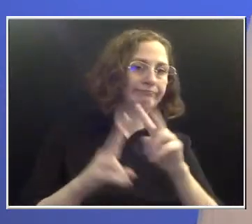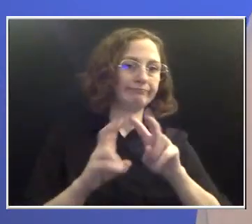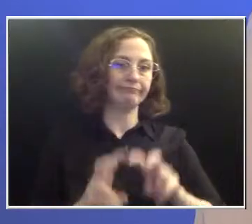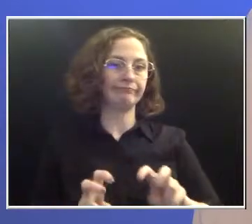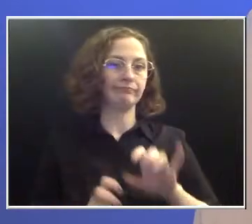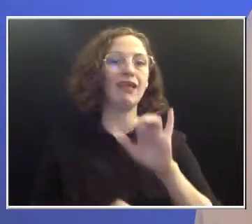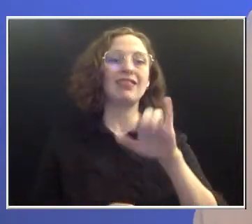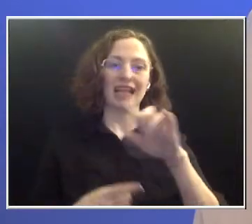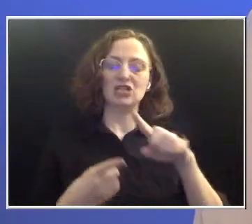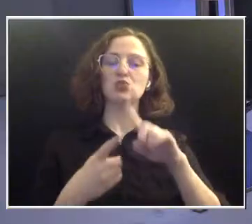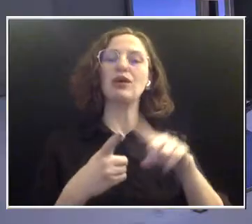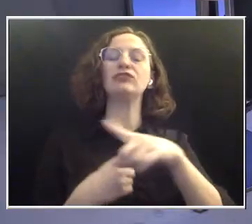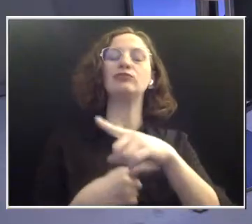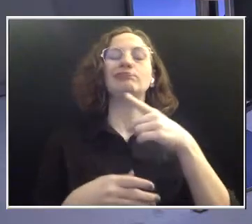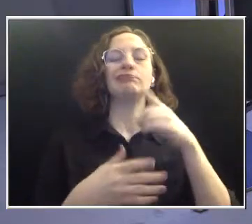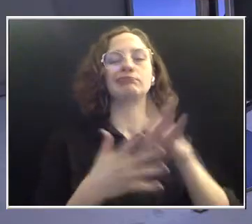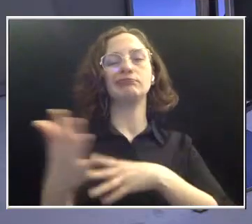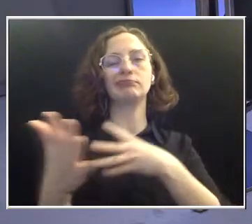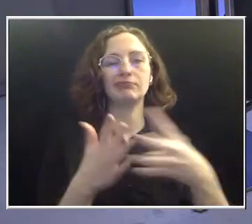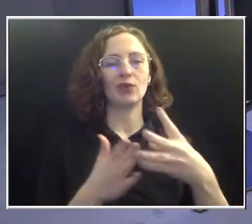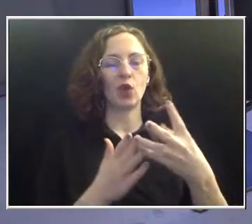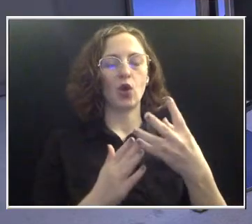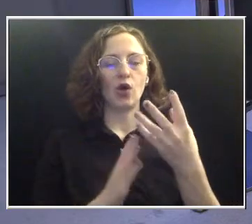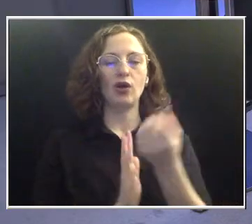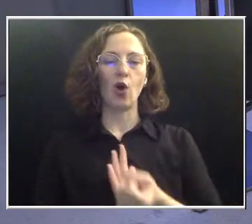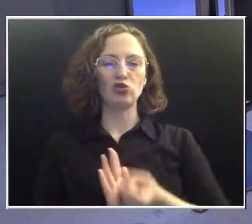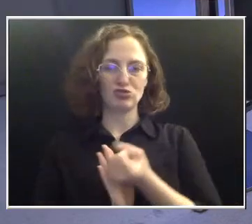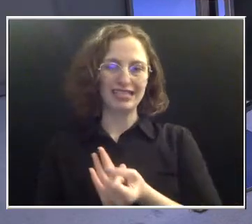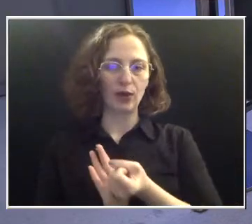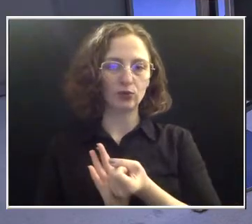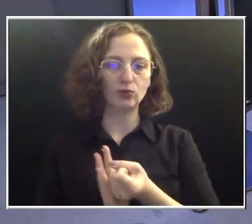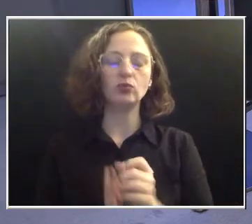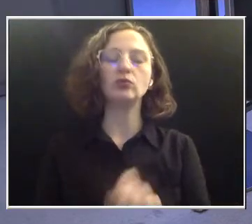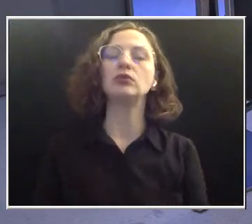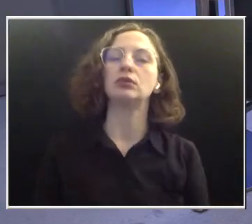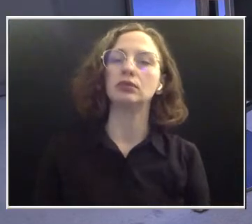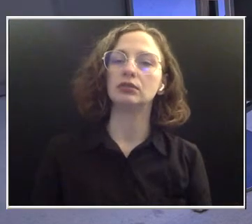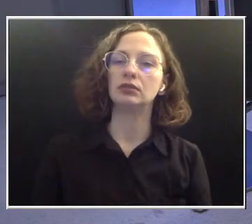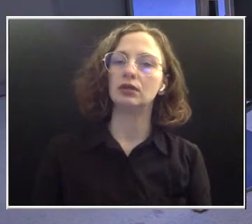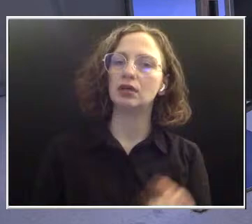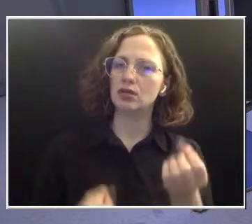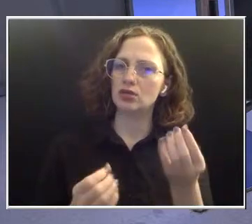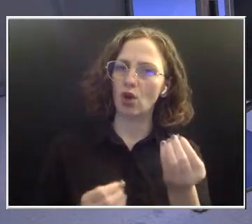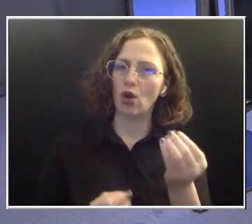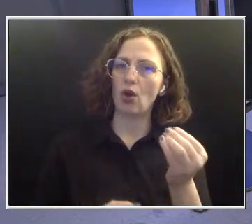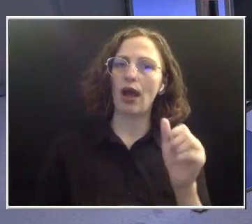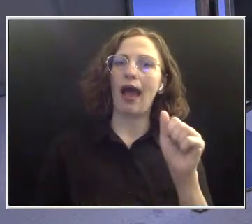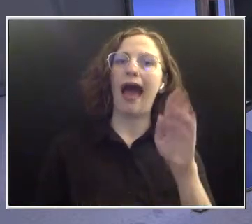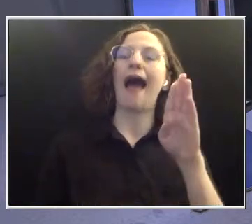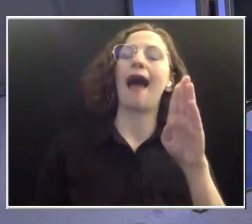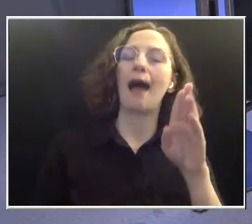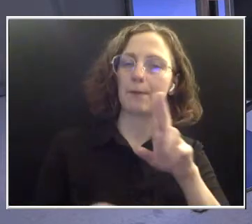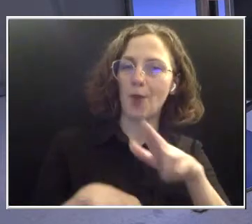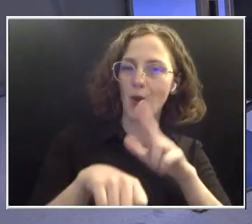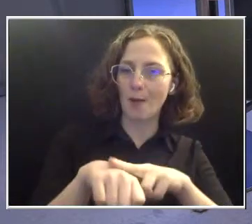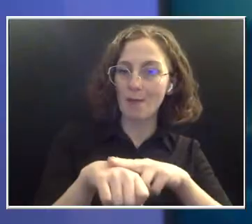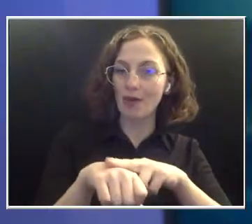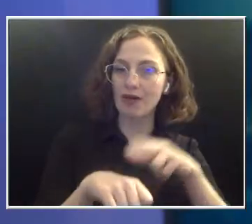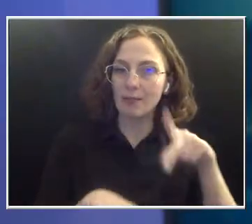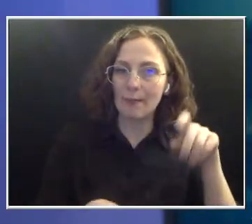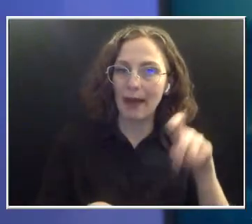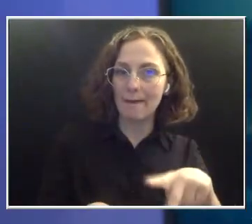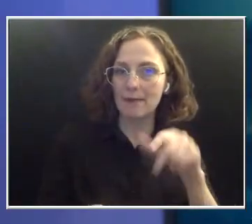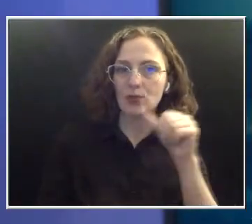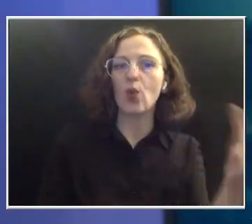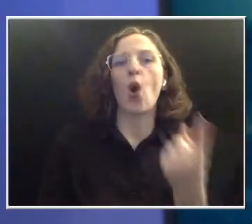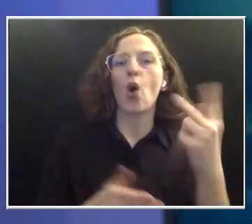what was going on. So Dr. Jewell, yeah, an abnormal pap, that doesn't always mean cancer. These happen, right? It doesn't. So the